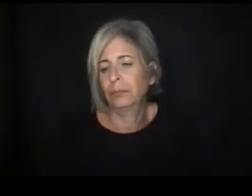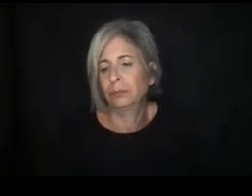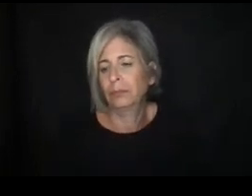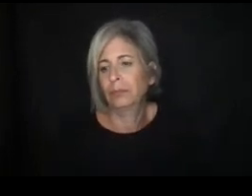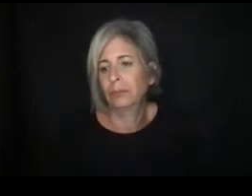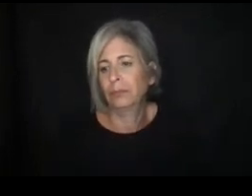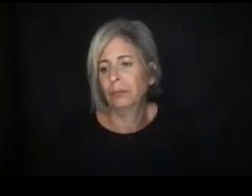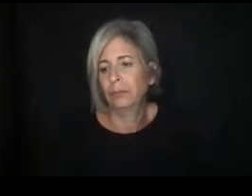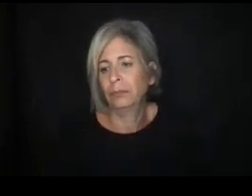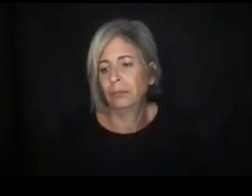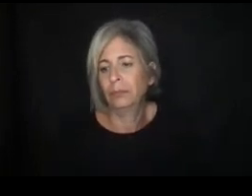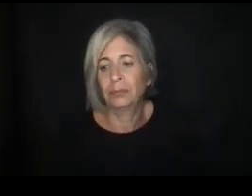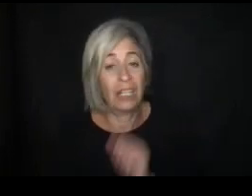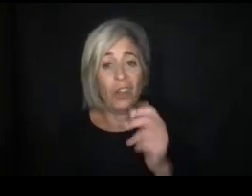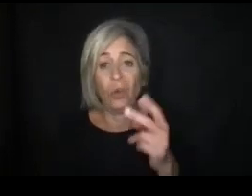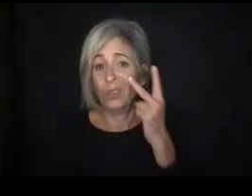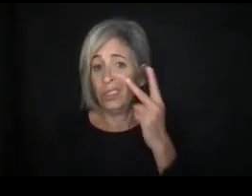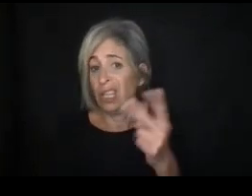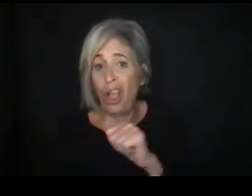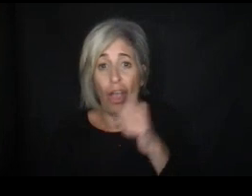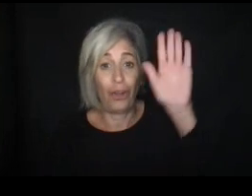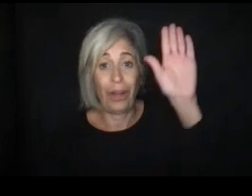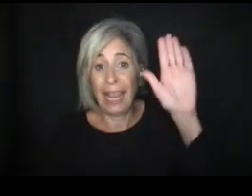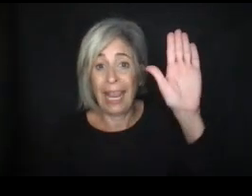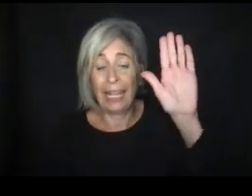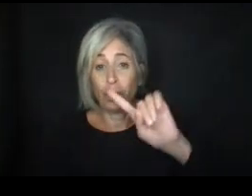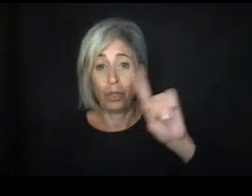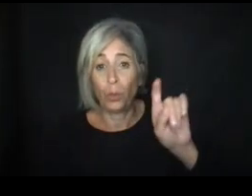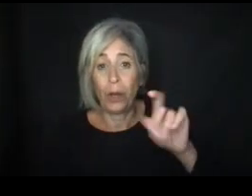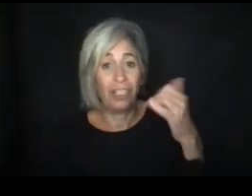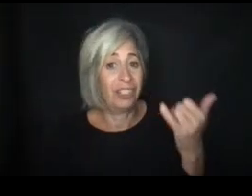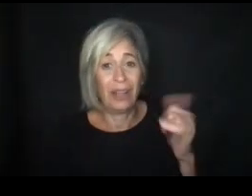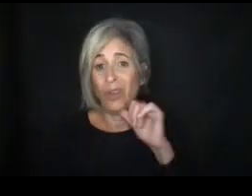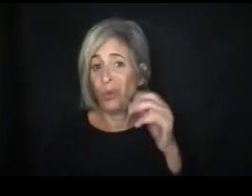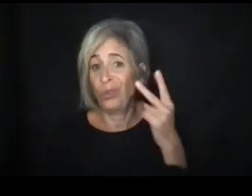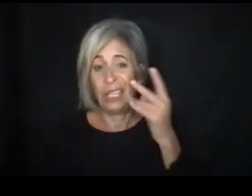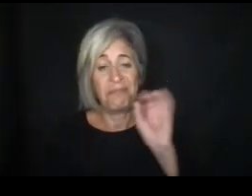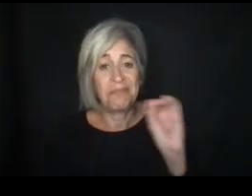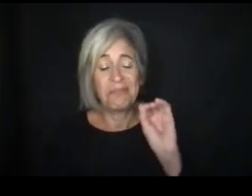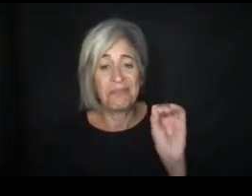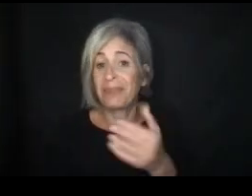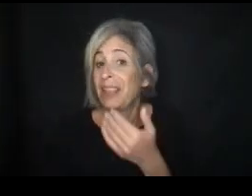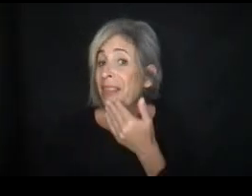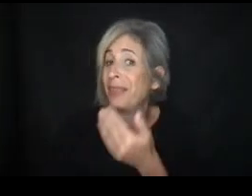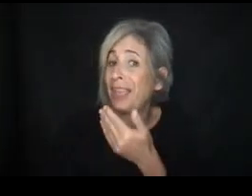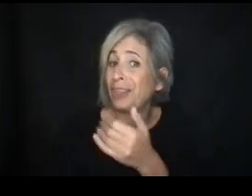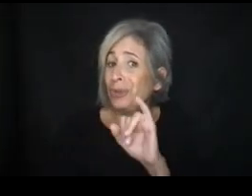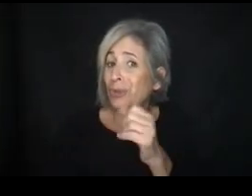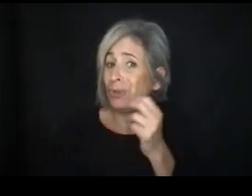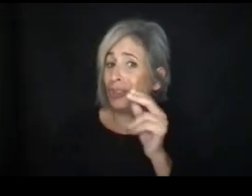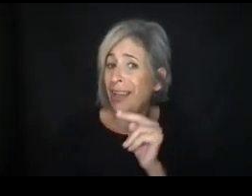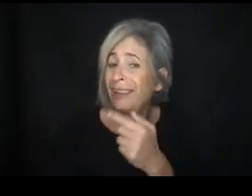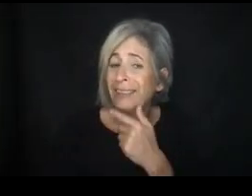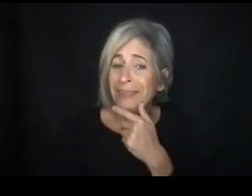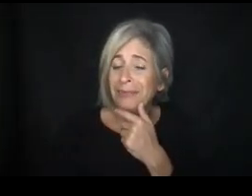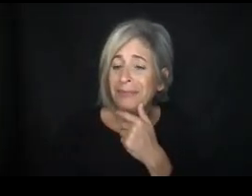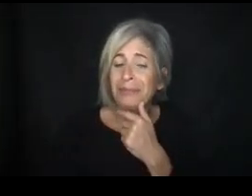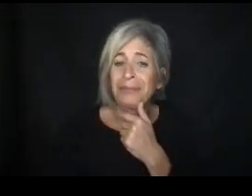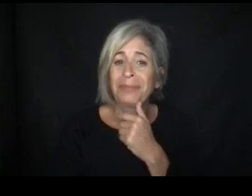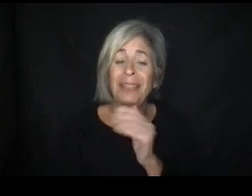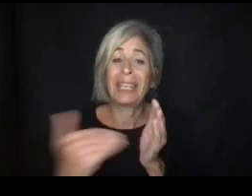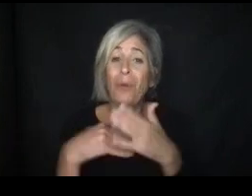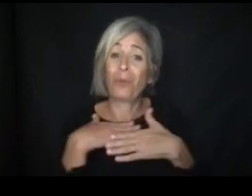I don't see any other additional raised hands or questions at this time. Thank you, sir. Again, we